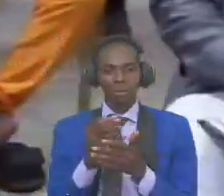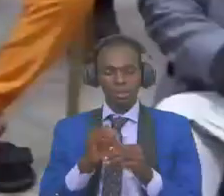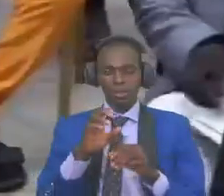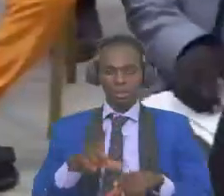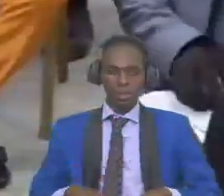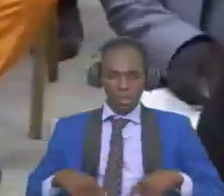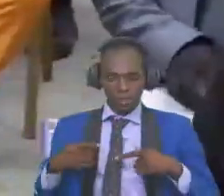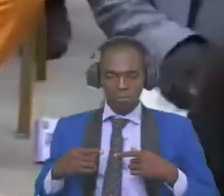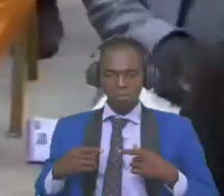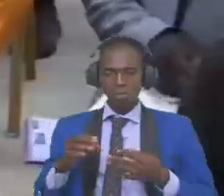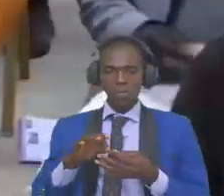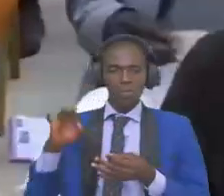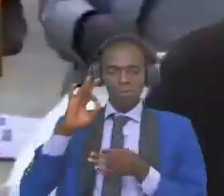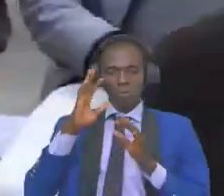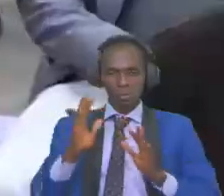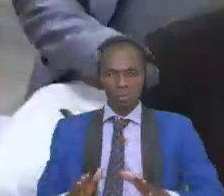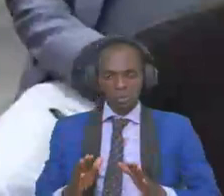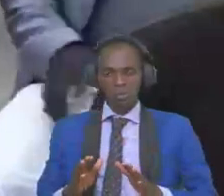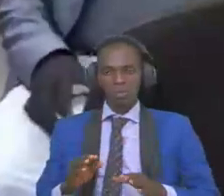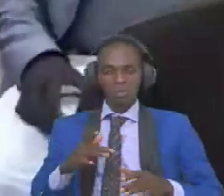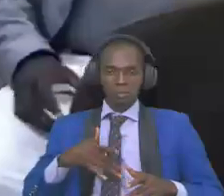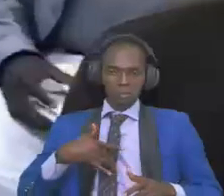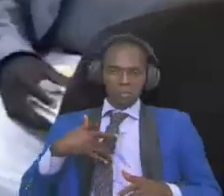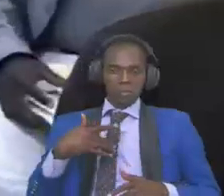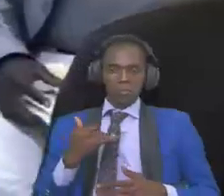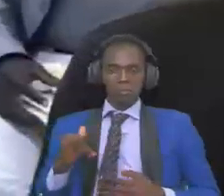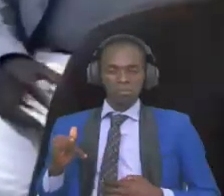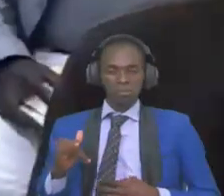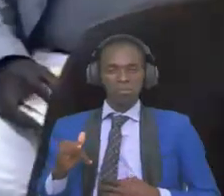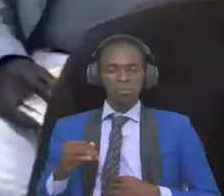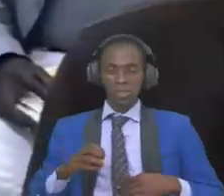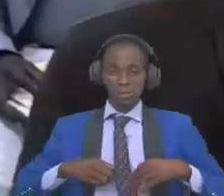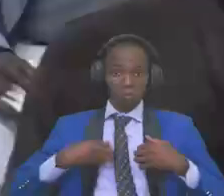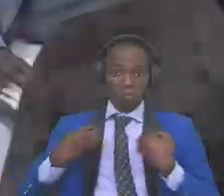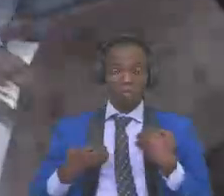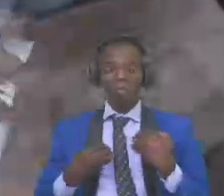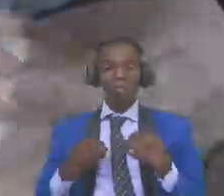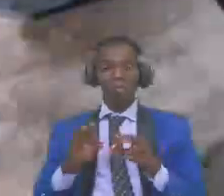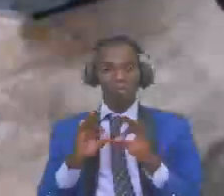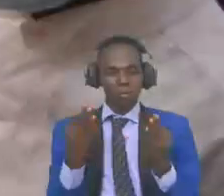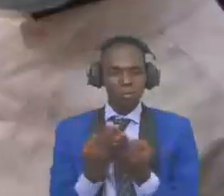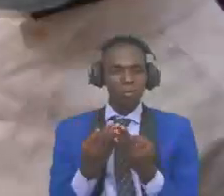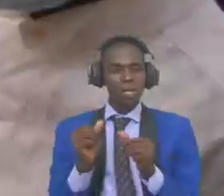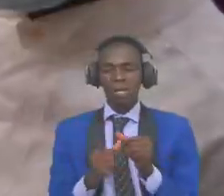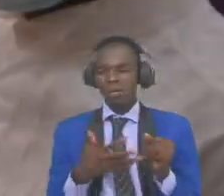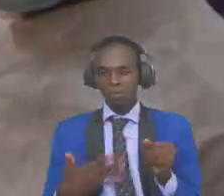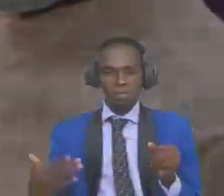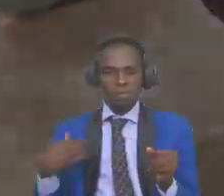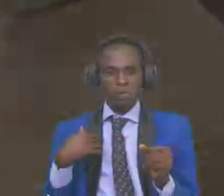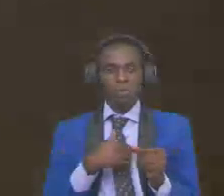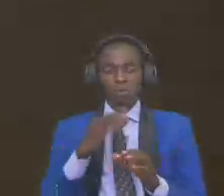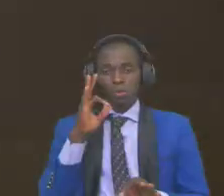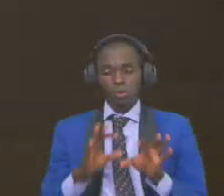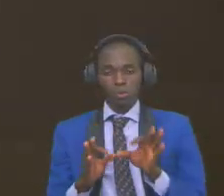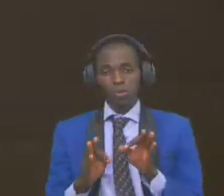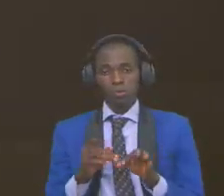spiritual, emotional, family, profession, everything we do, if you have a